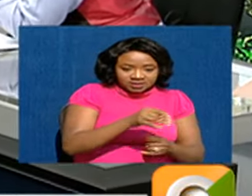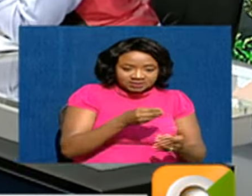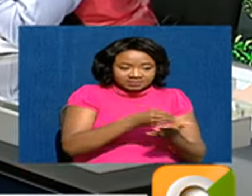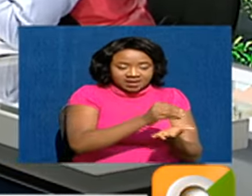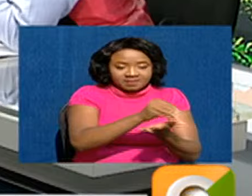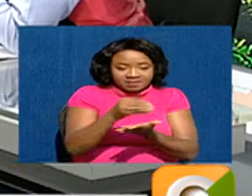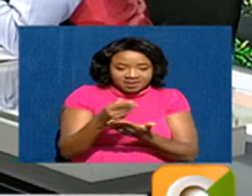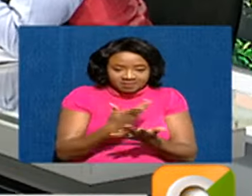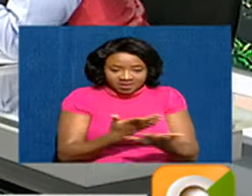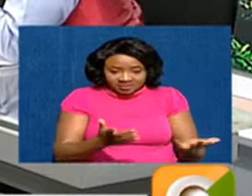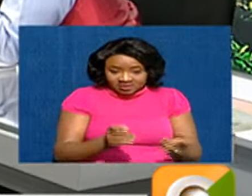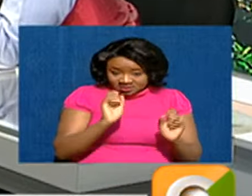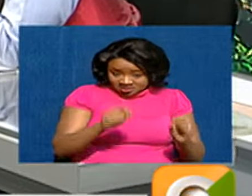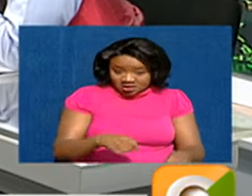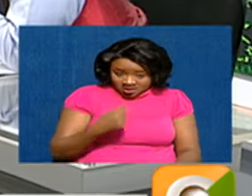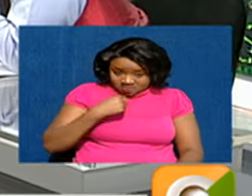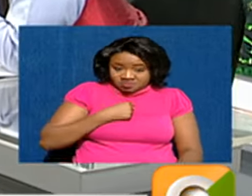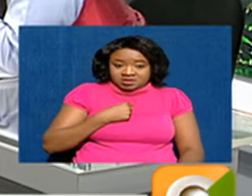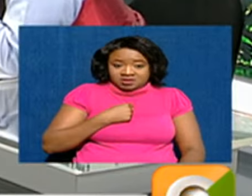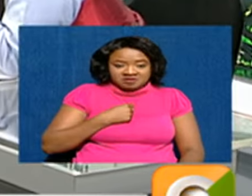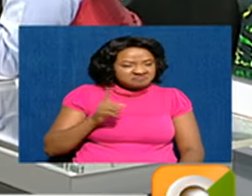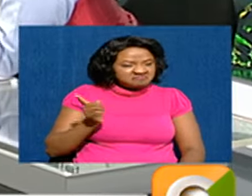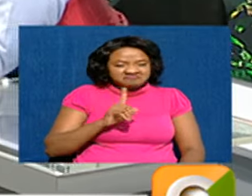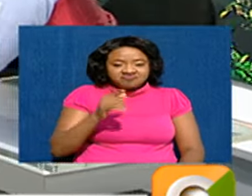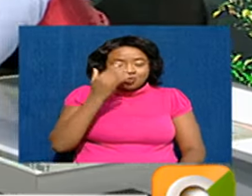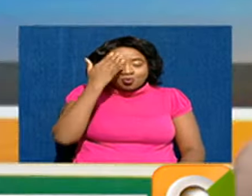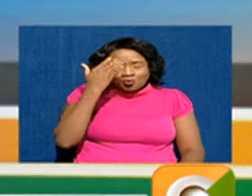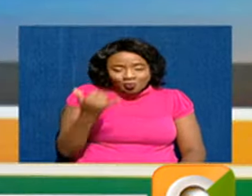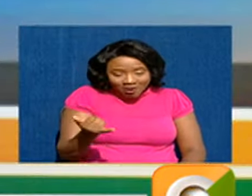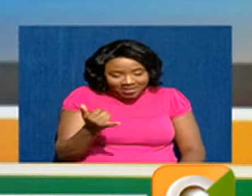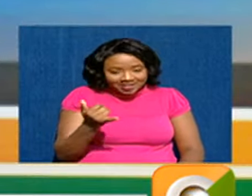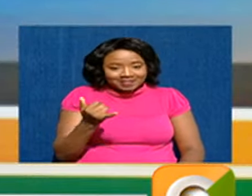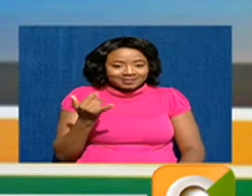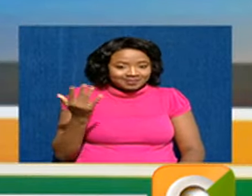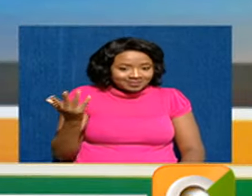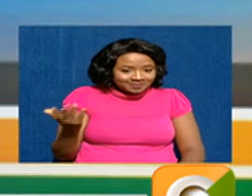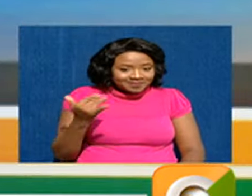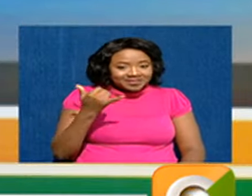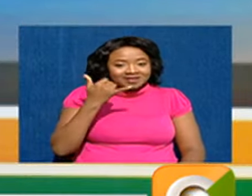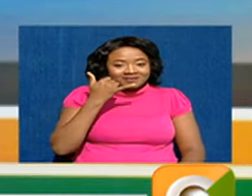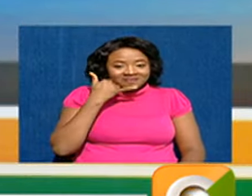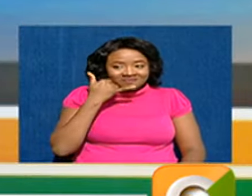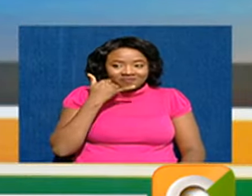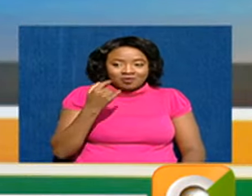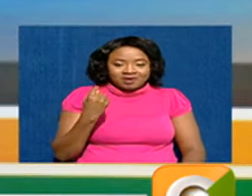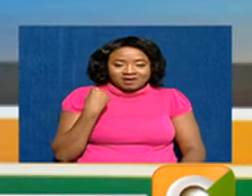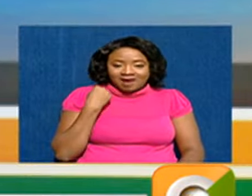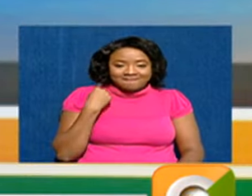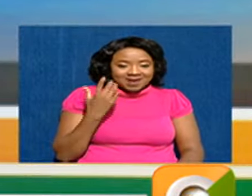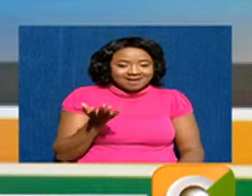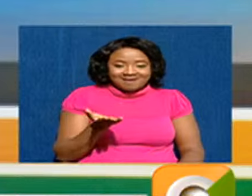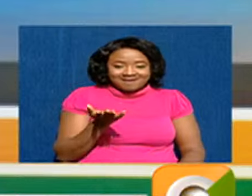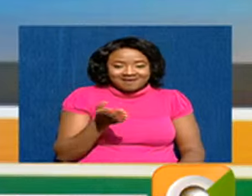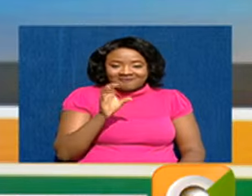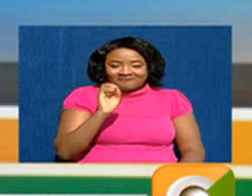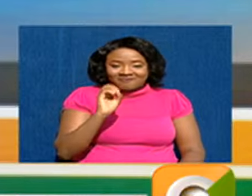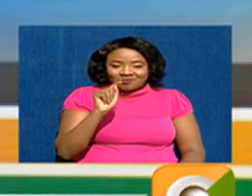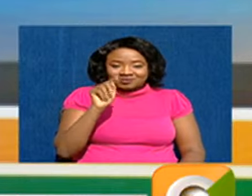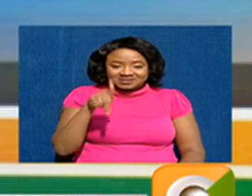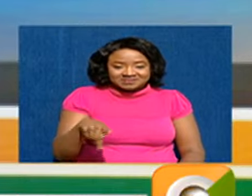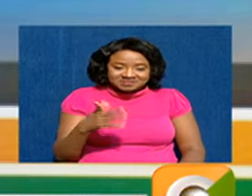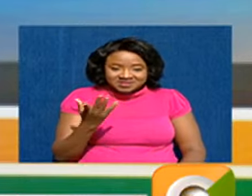stuff. Would I be able to, as me? No, because you are not in possession of the